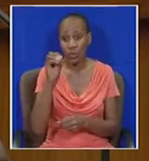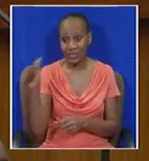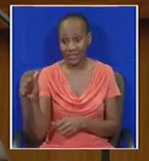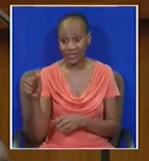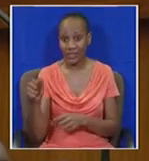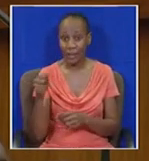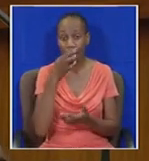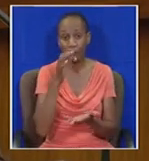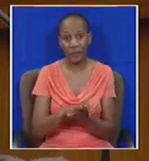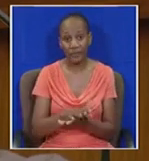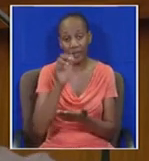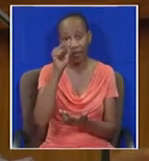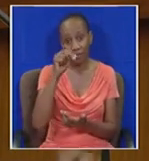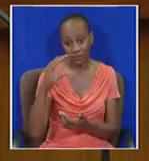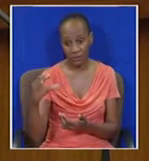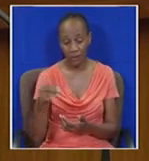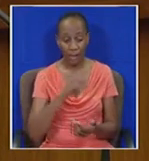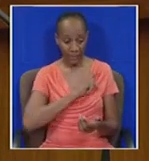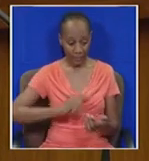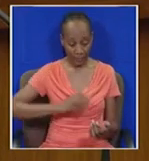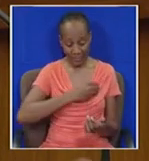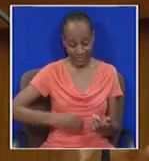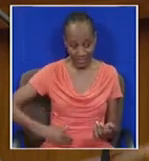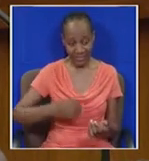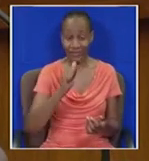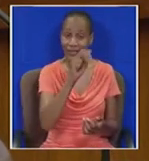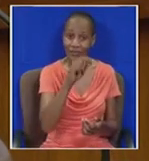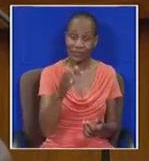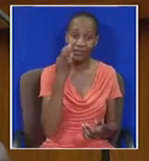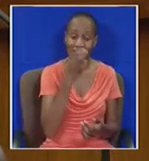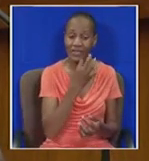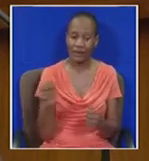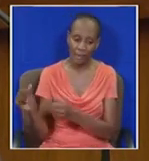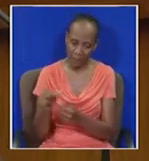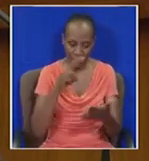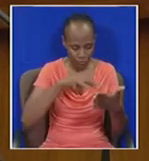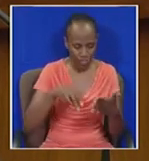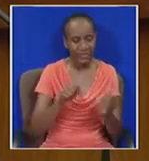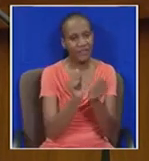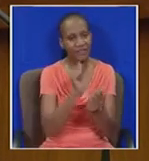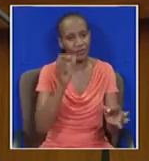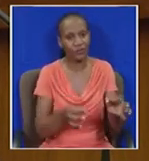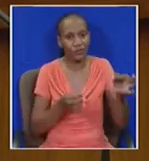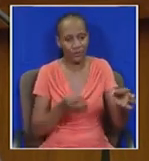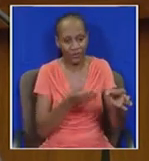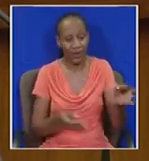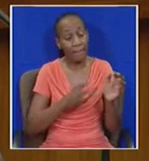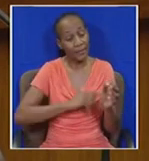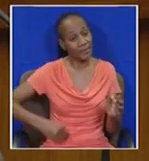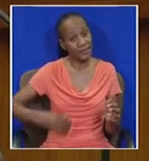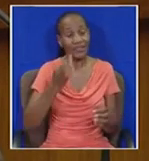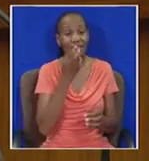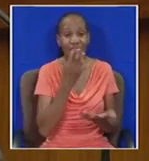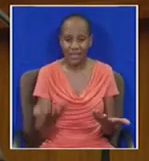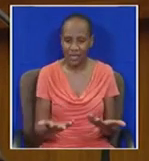our president recommitted the ANC to the vision and the values of the Freedom Charter when he said, "The ANC was formed to